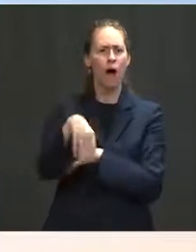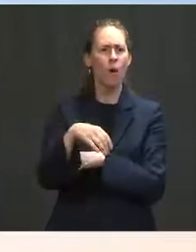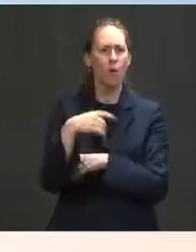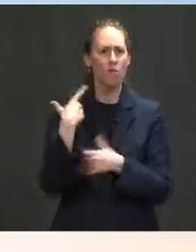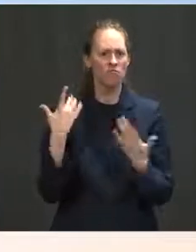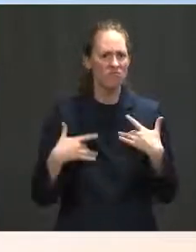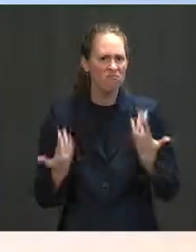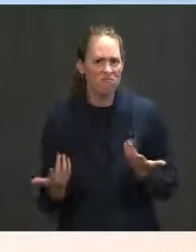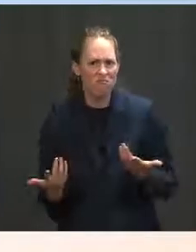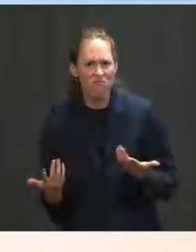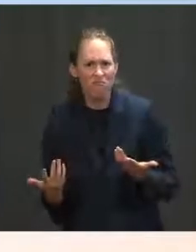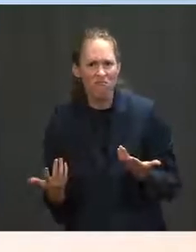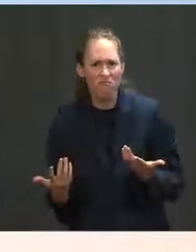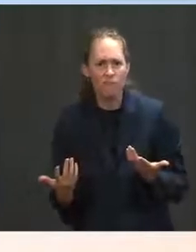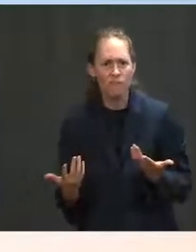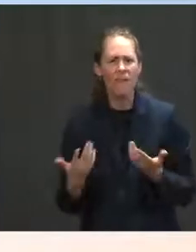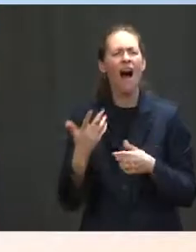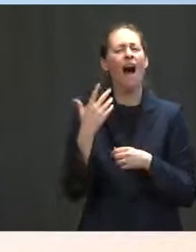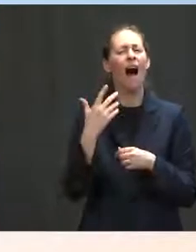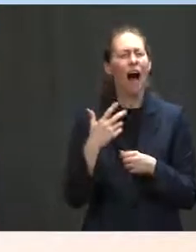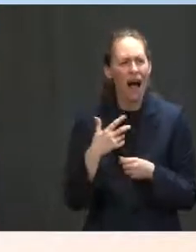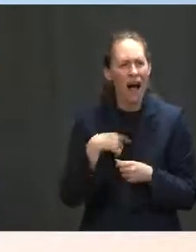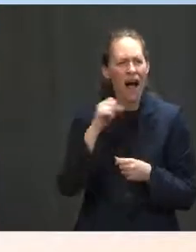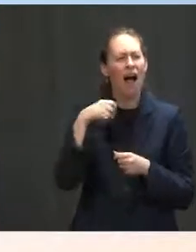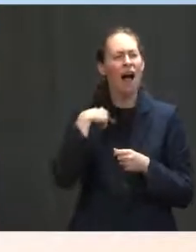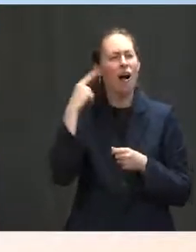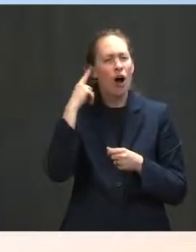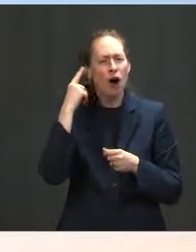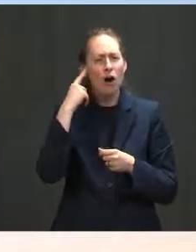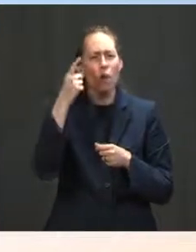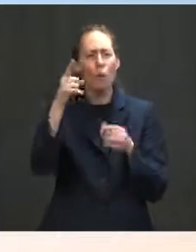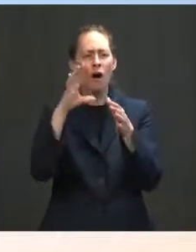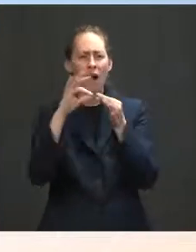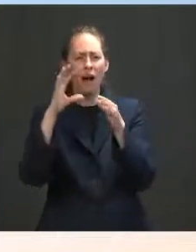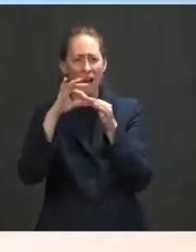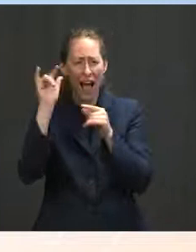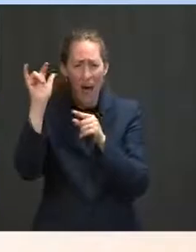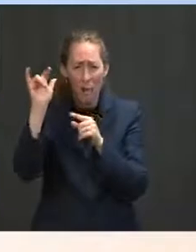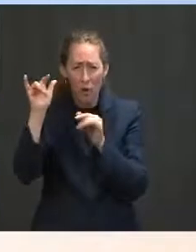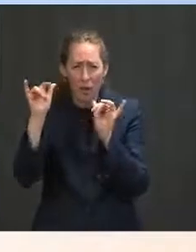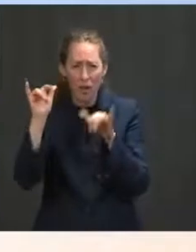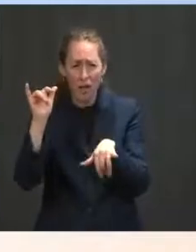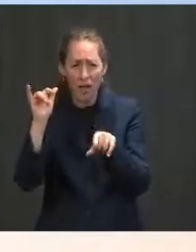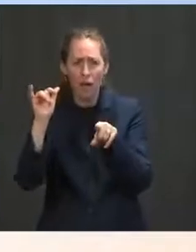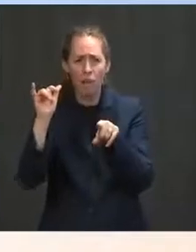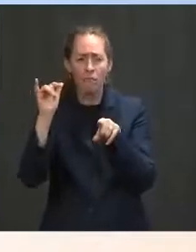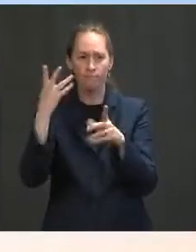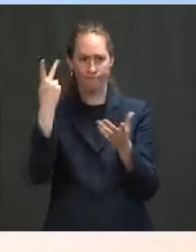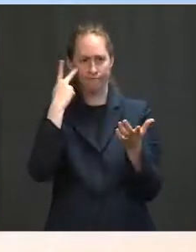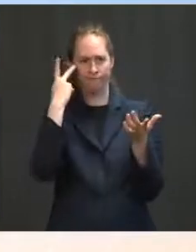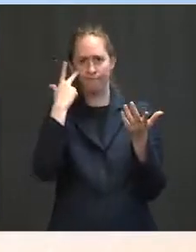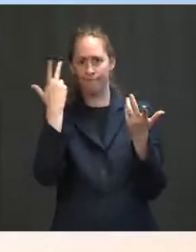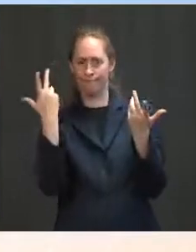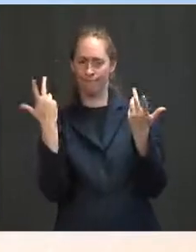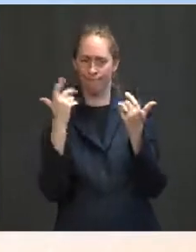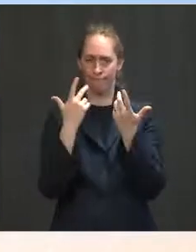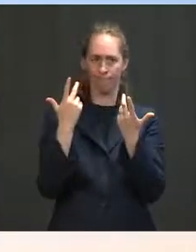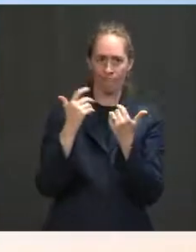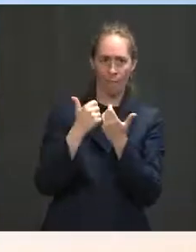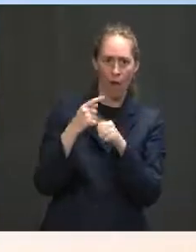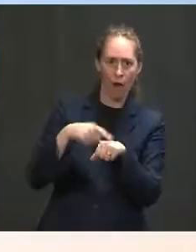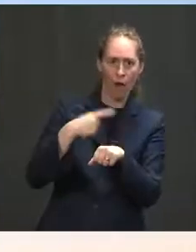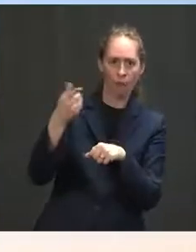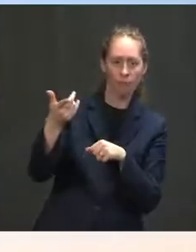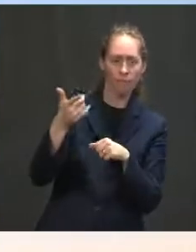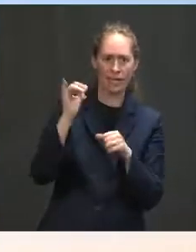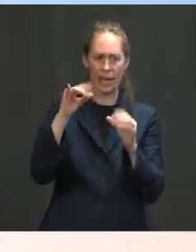I believe you mentioned a greet at the airport, so I'll have to check and see how long that is allocated for that meeting,